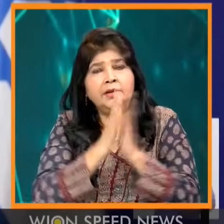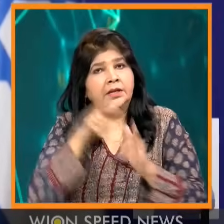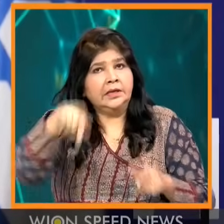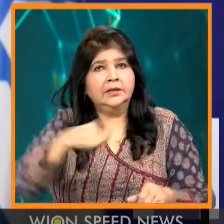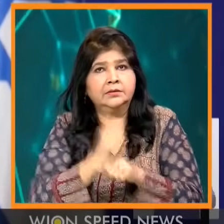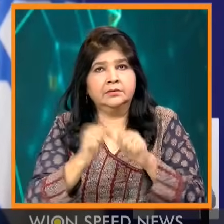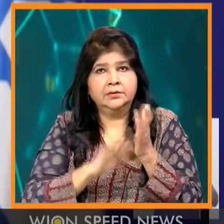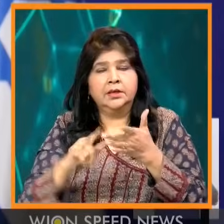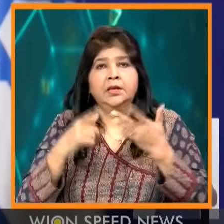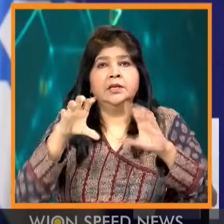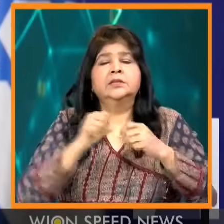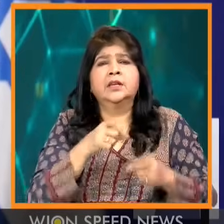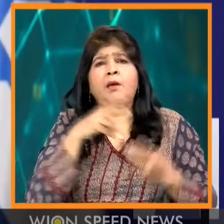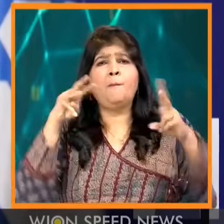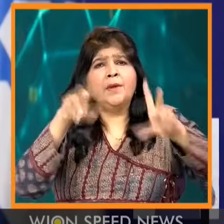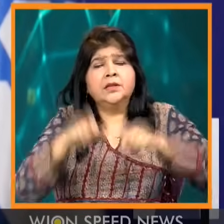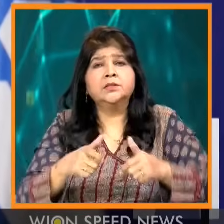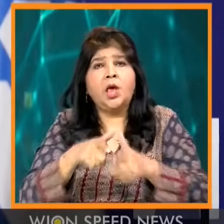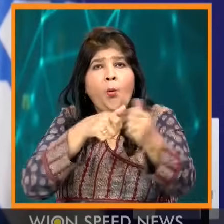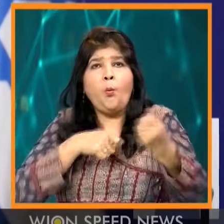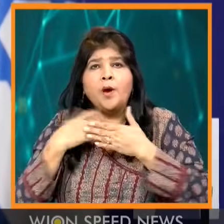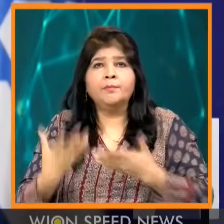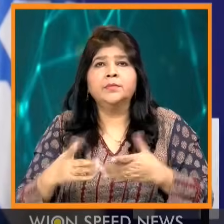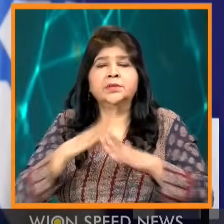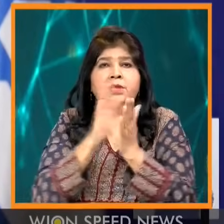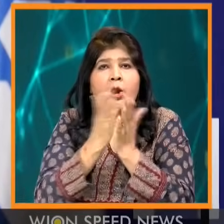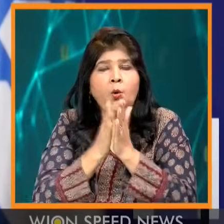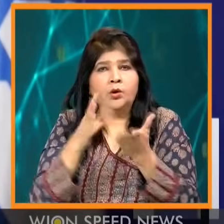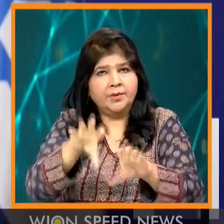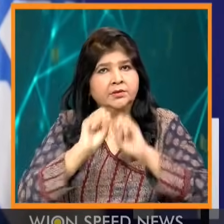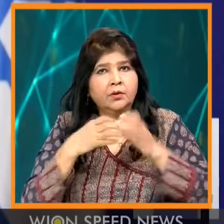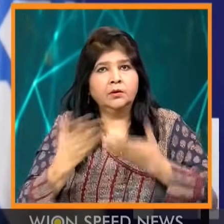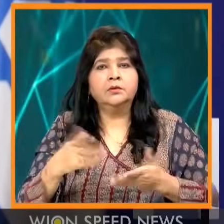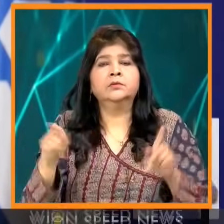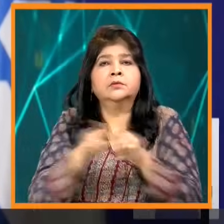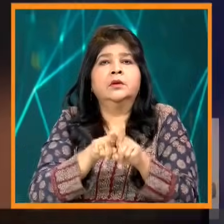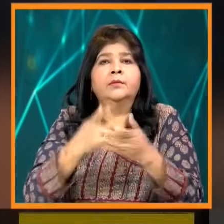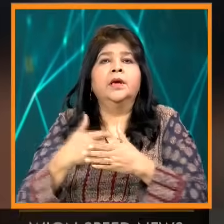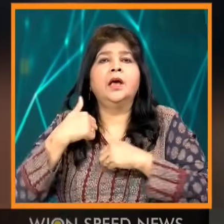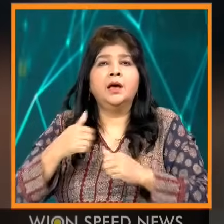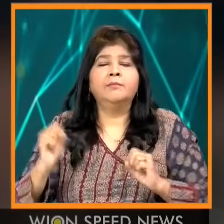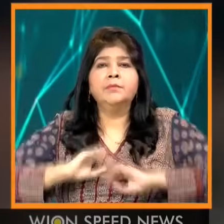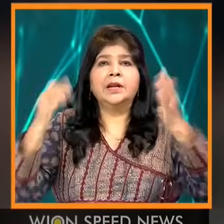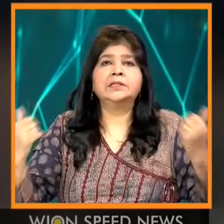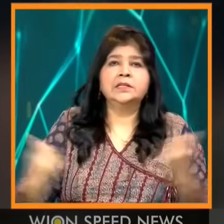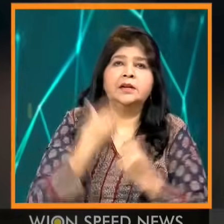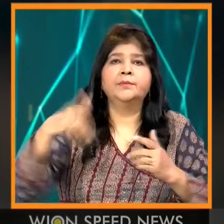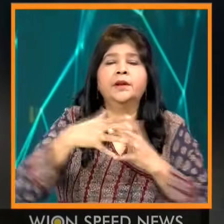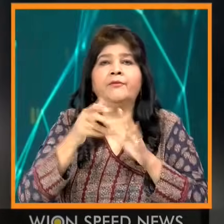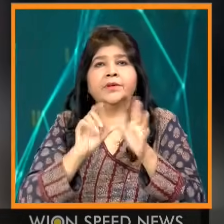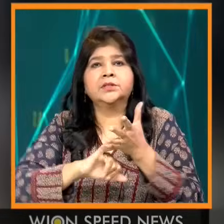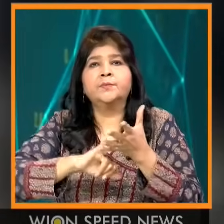that the army has seized tens of thousands of weapons and millions of documents. And this comes as armed clashes erupted in West Bank's